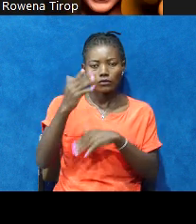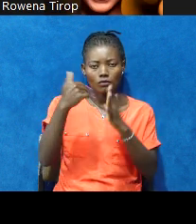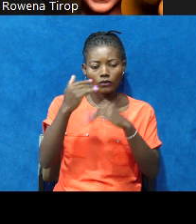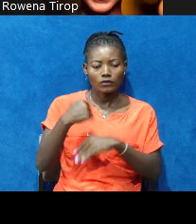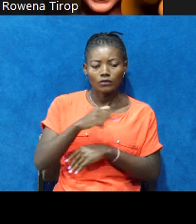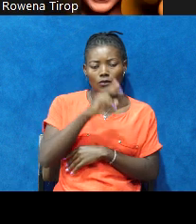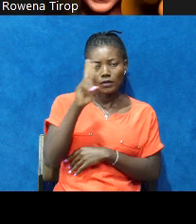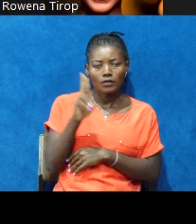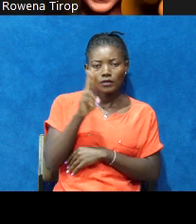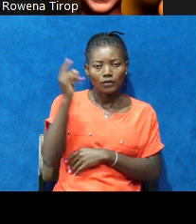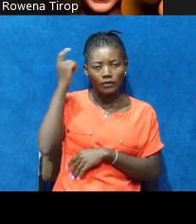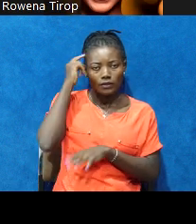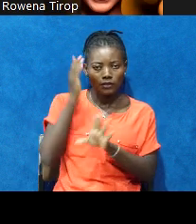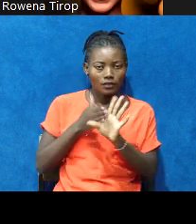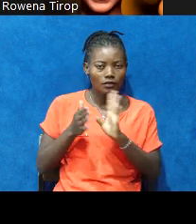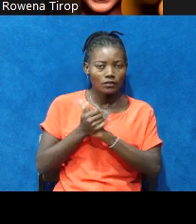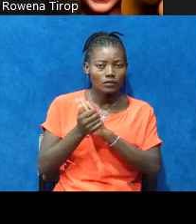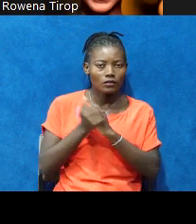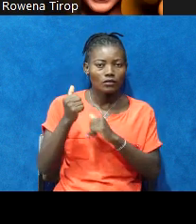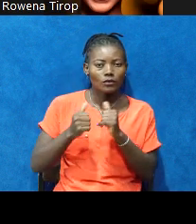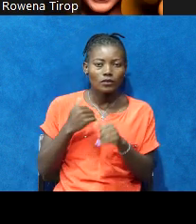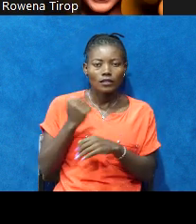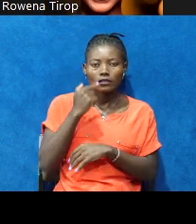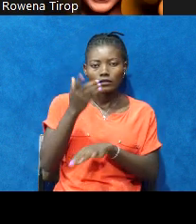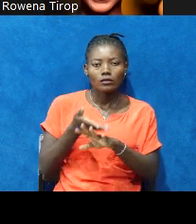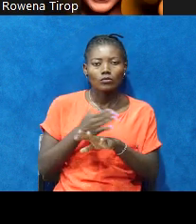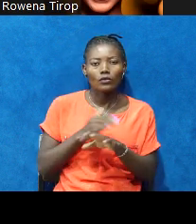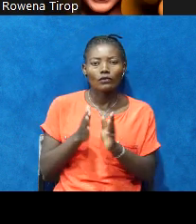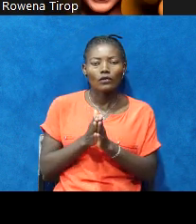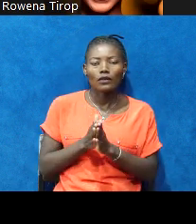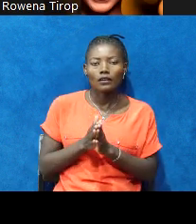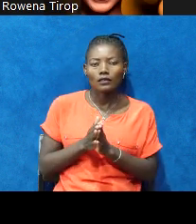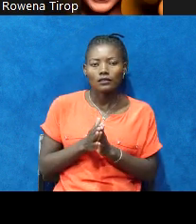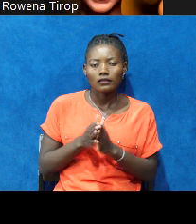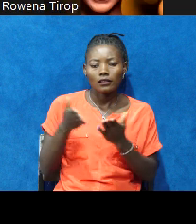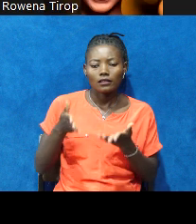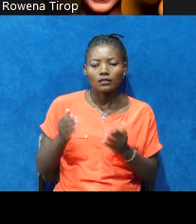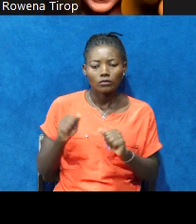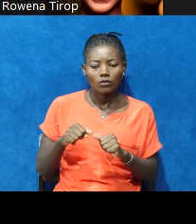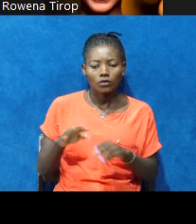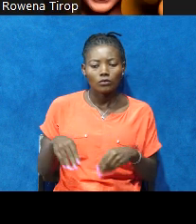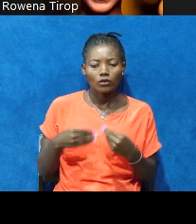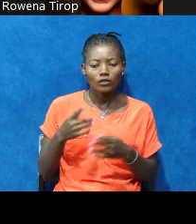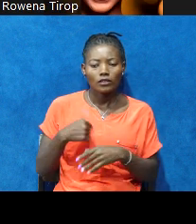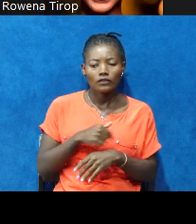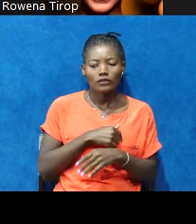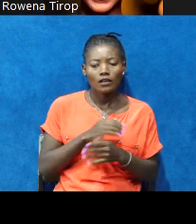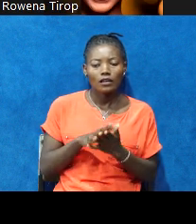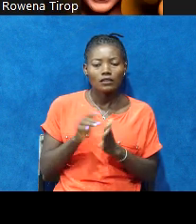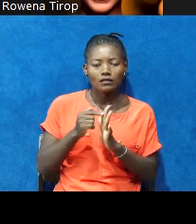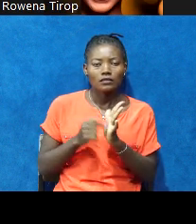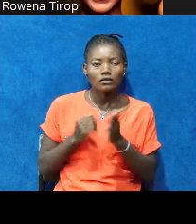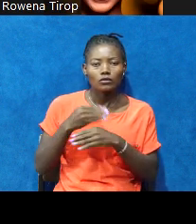we use the psychological skills that I had mentioned before. And this will provide us with strategies to